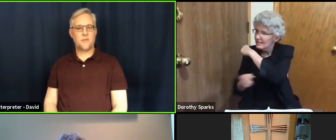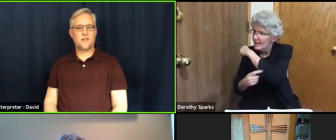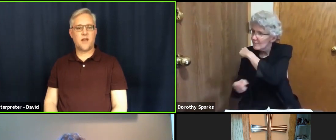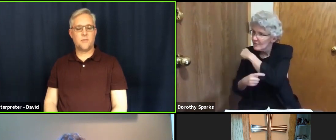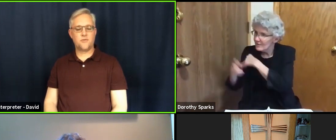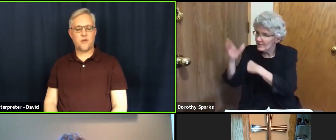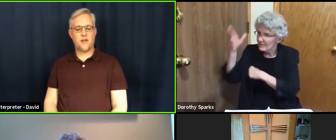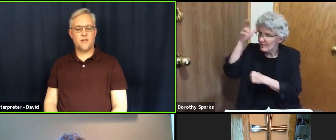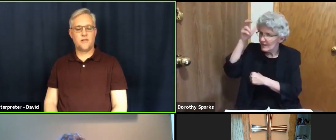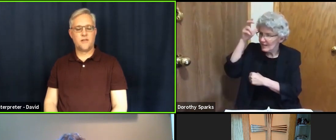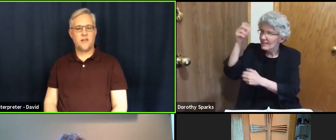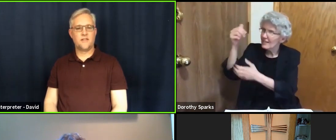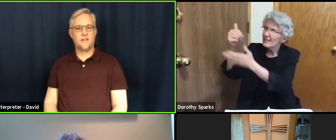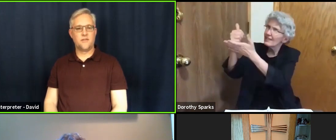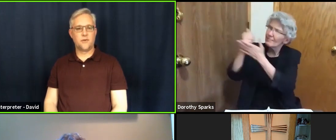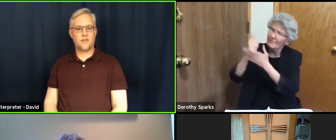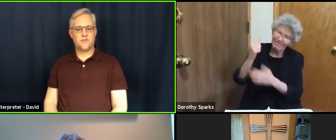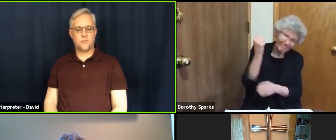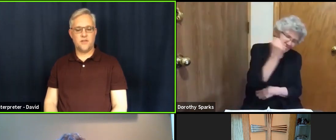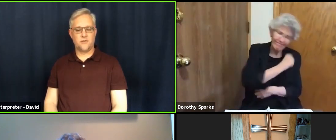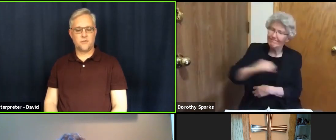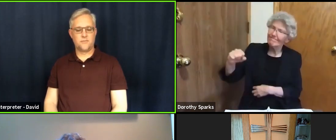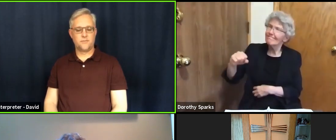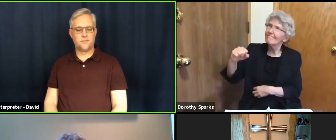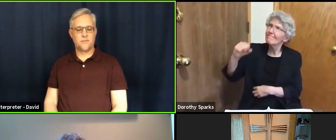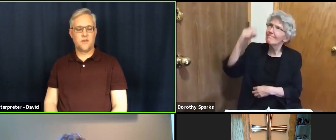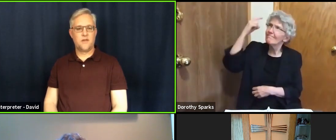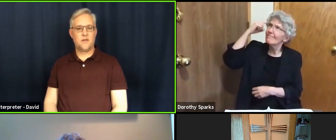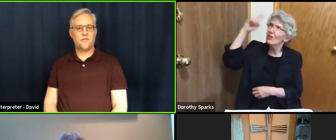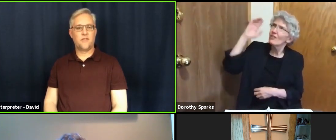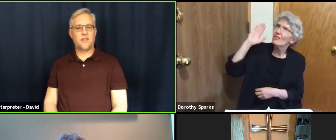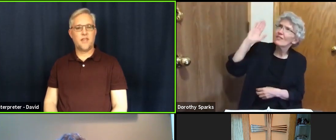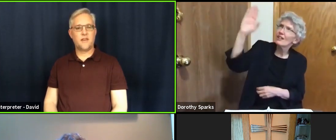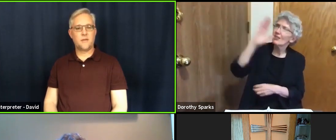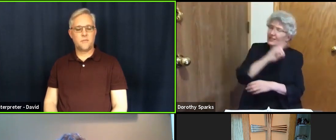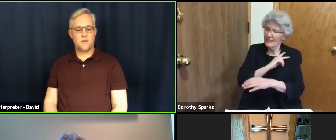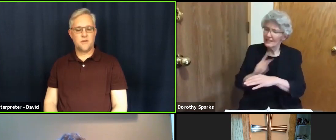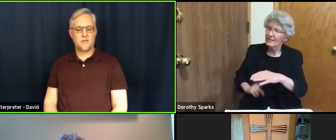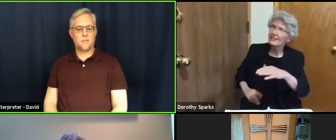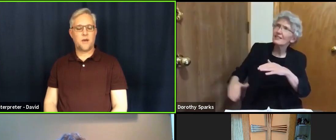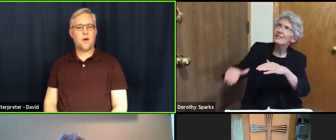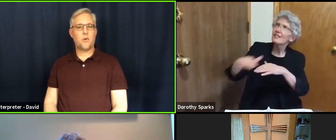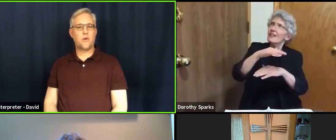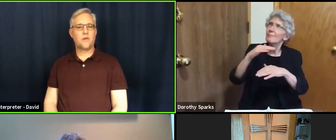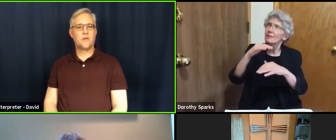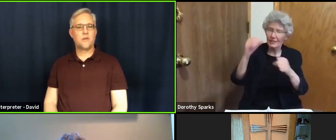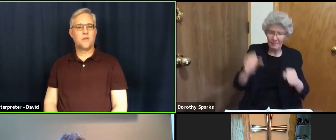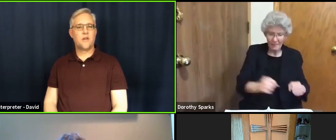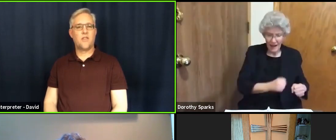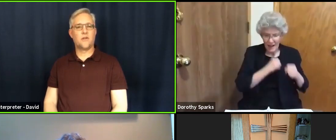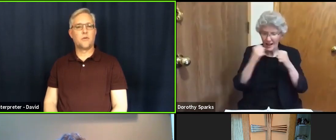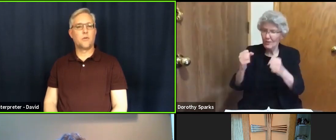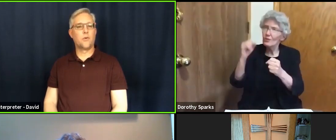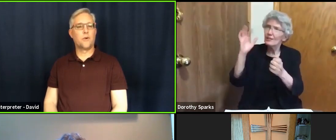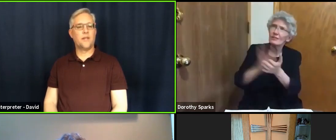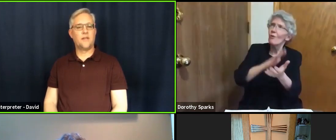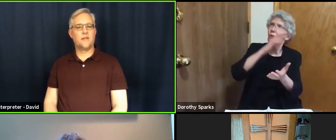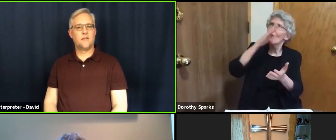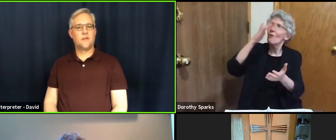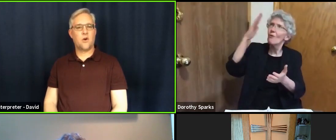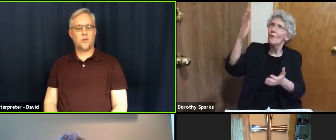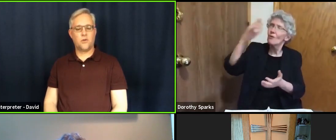Save us from the time of trial and deliver us from evil. For the kingdom, the power, and the